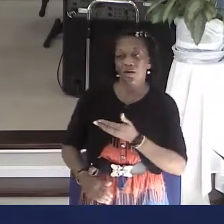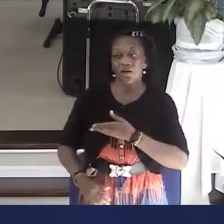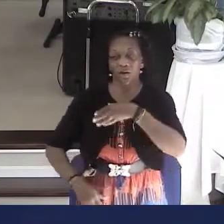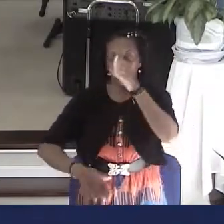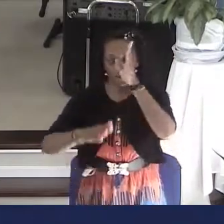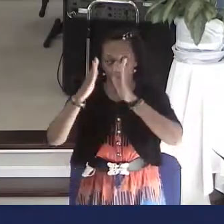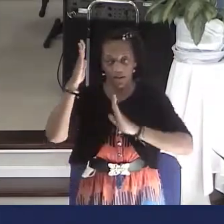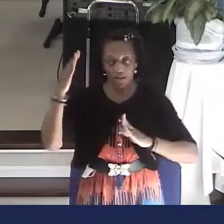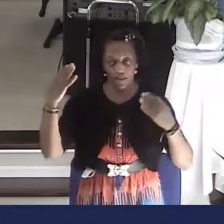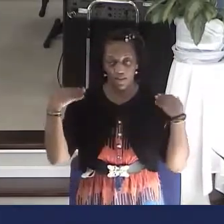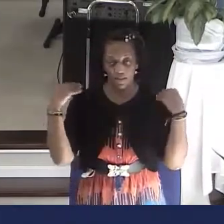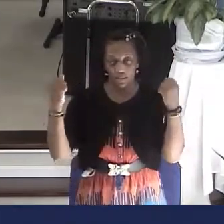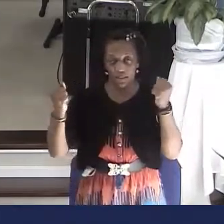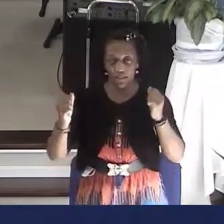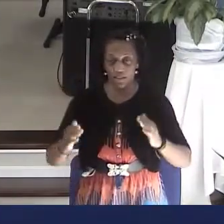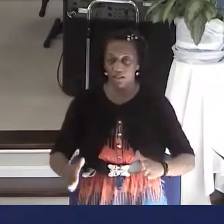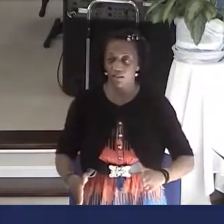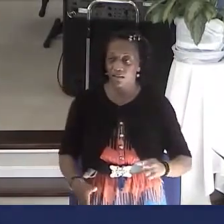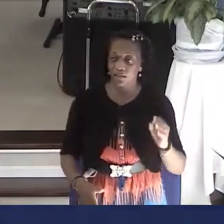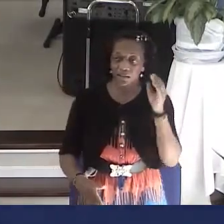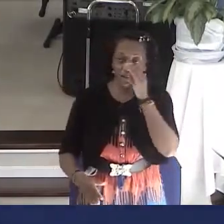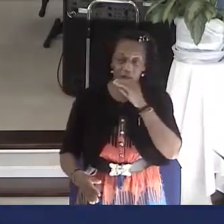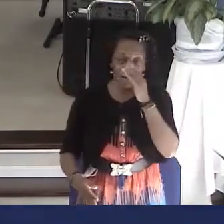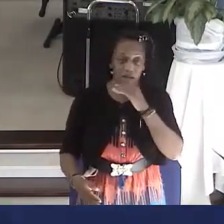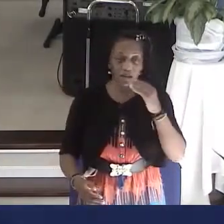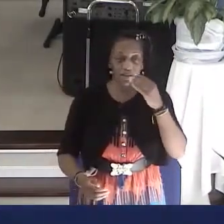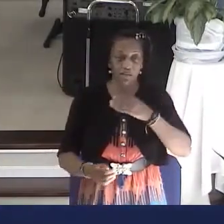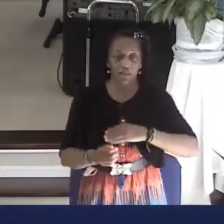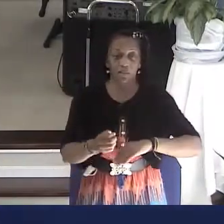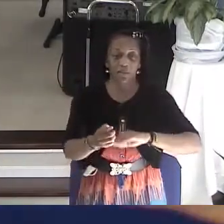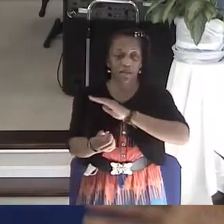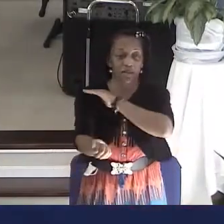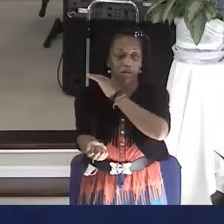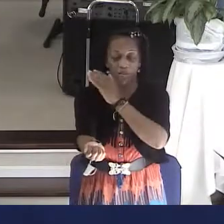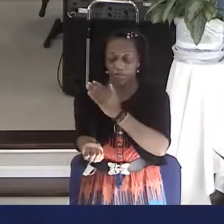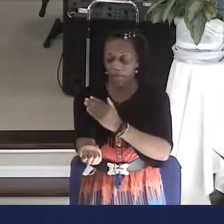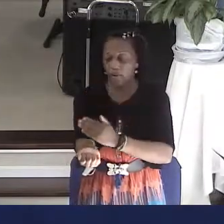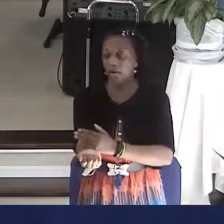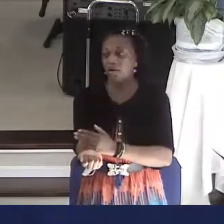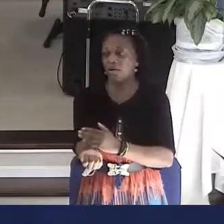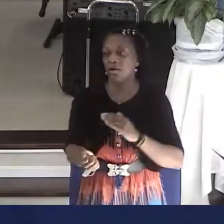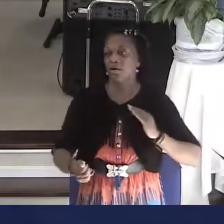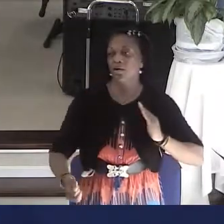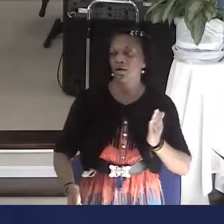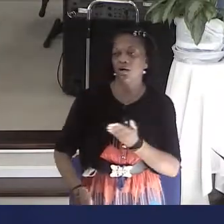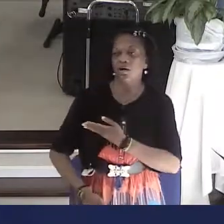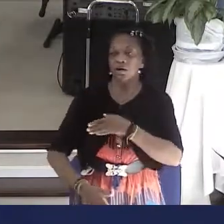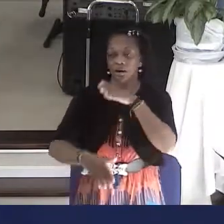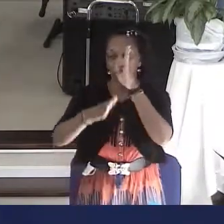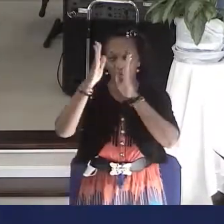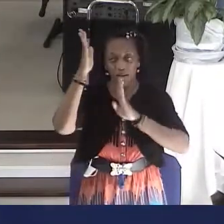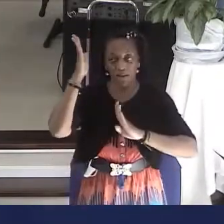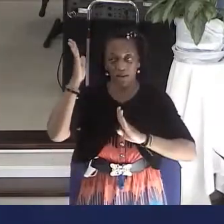is already done. So my knee is healed in the name of Jesus.